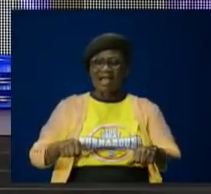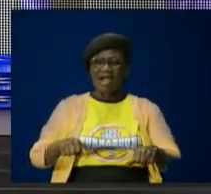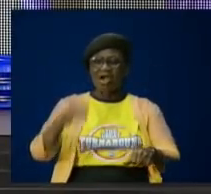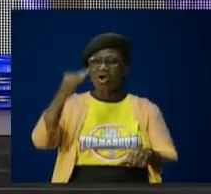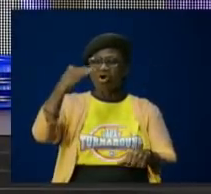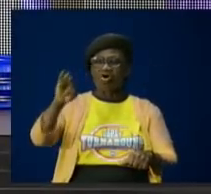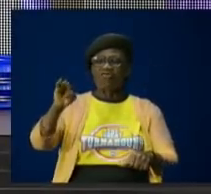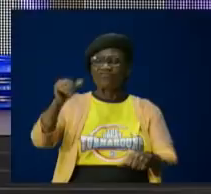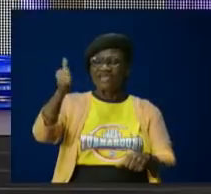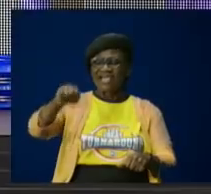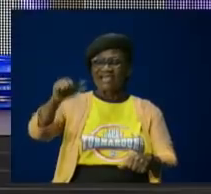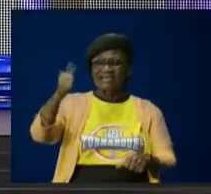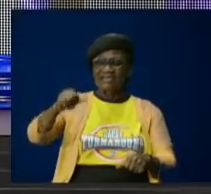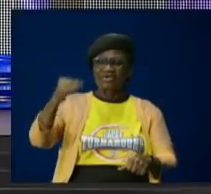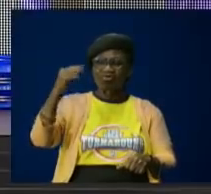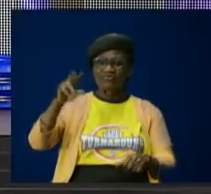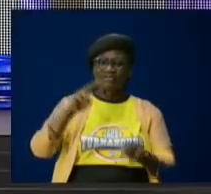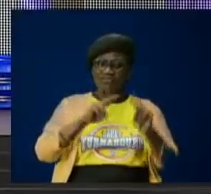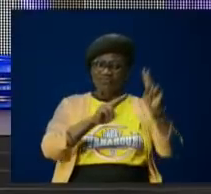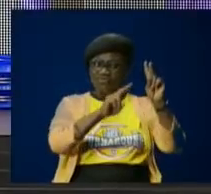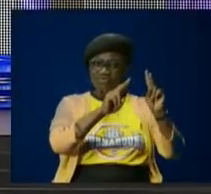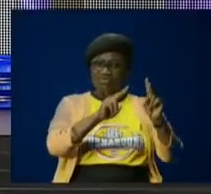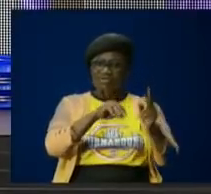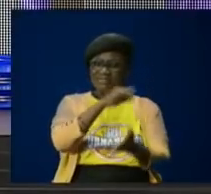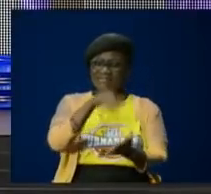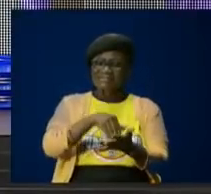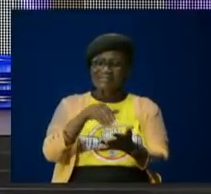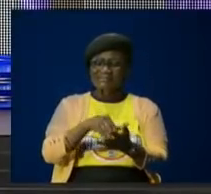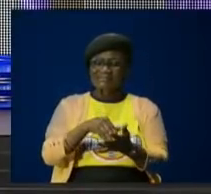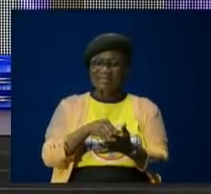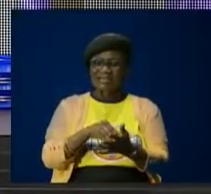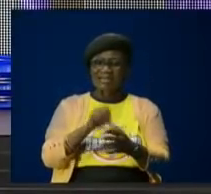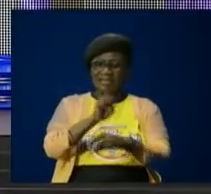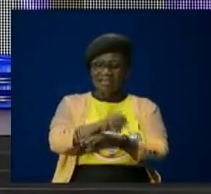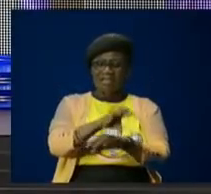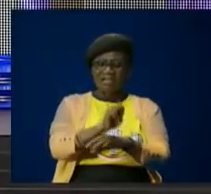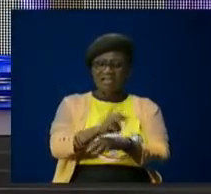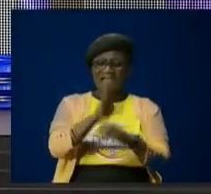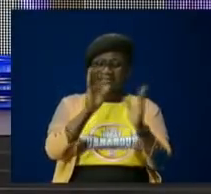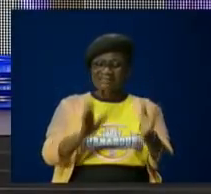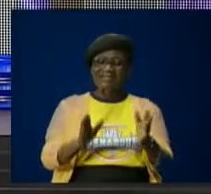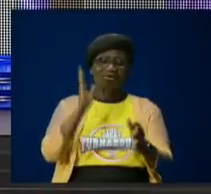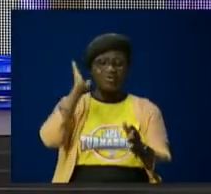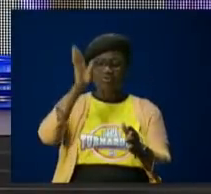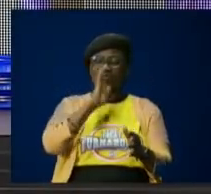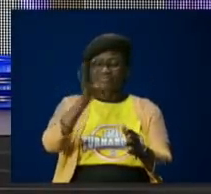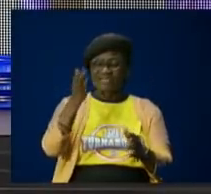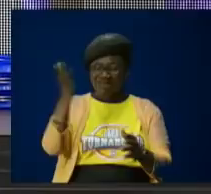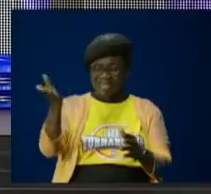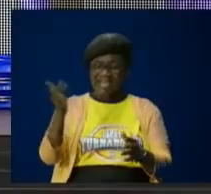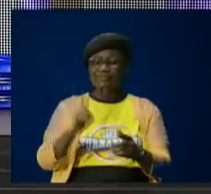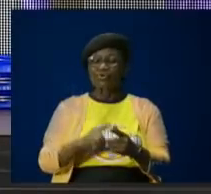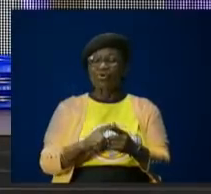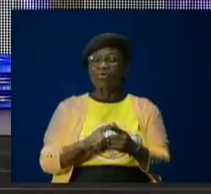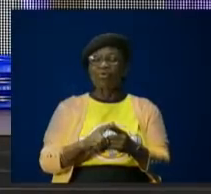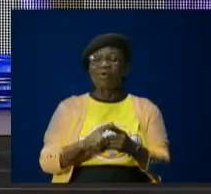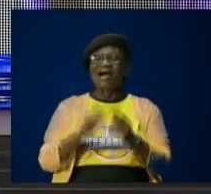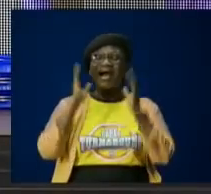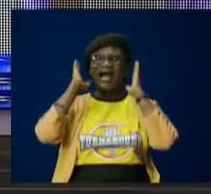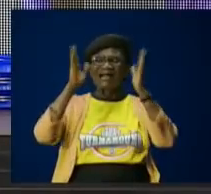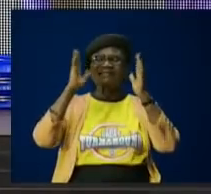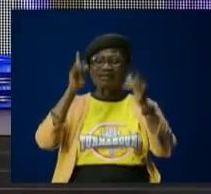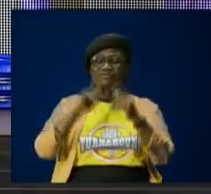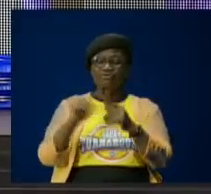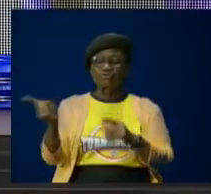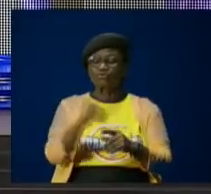viewing centers, the counselors will be there to attend to you straight away. We'll collect your name, your